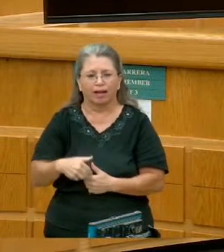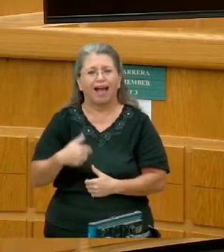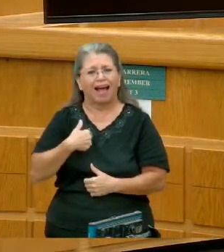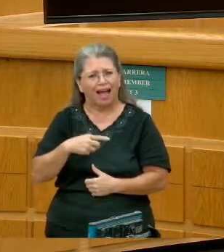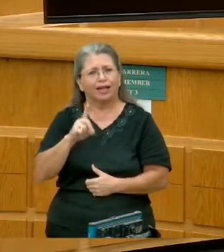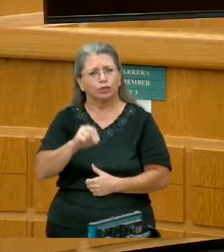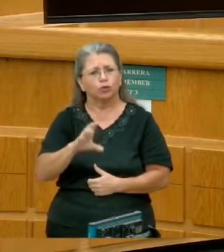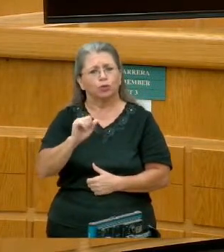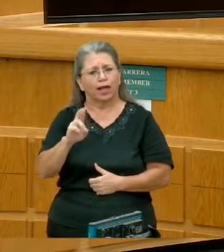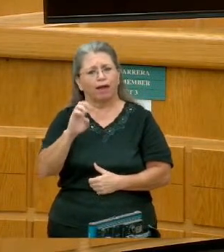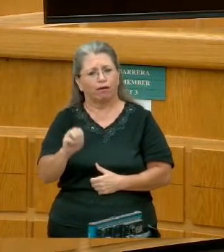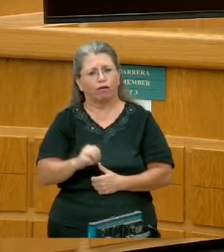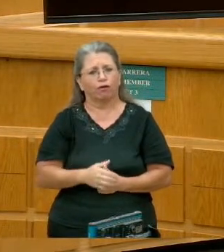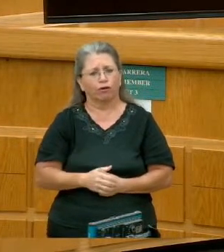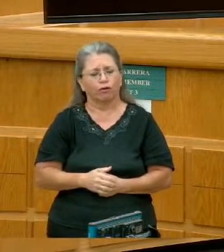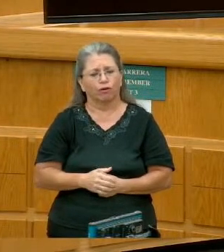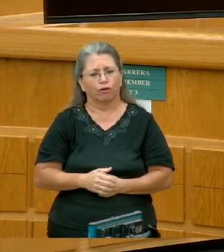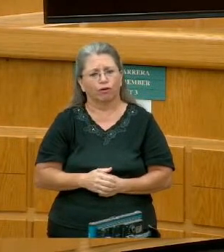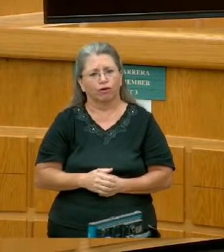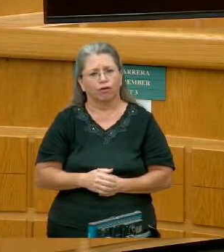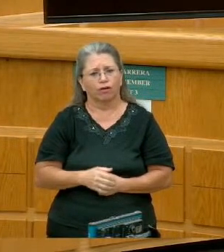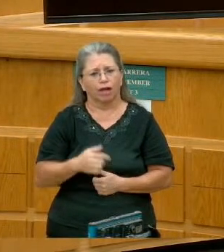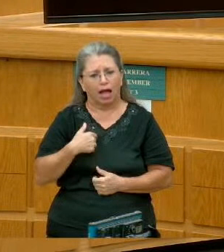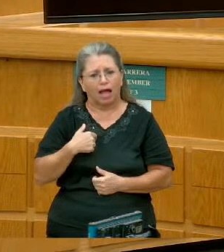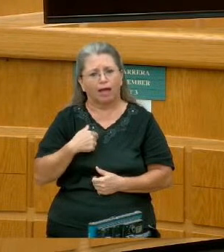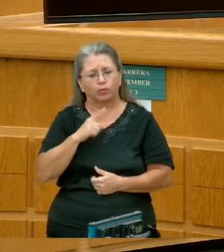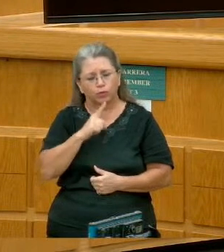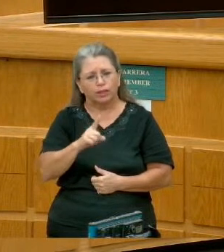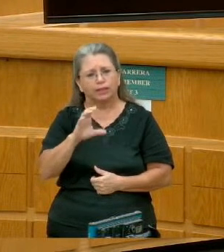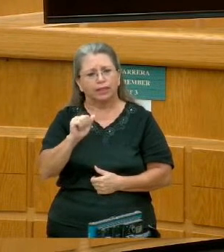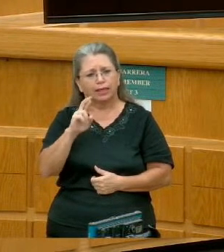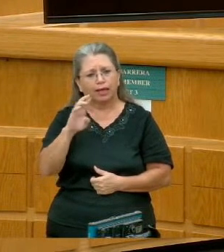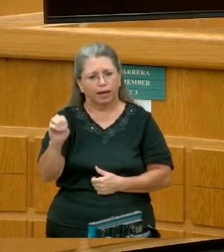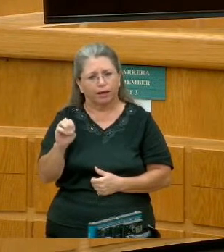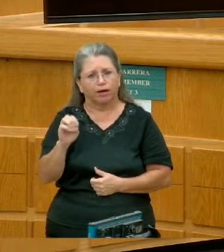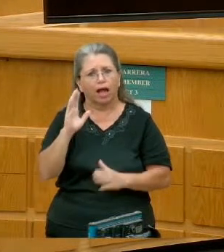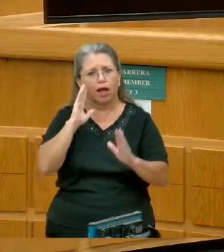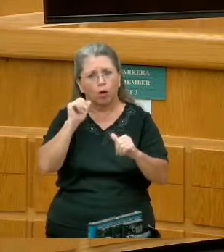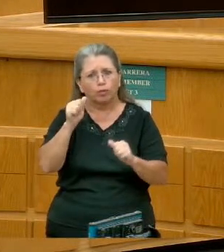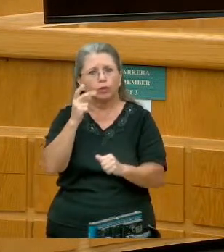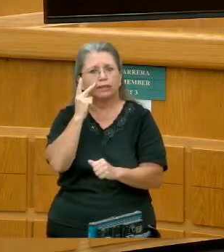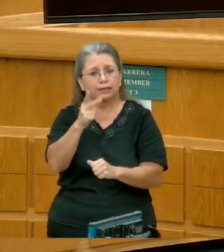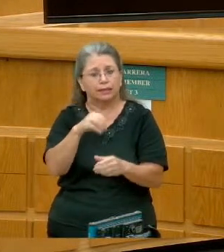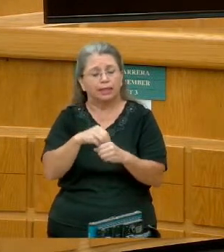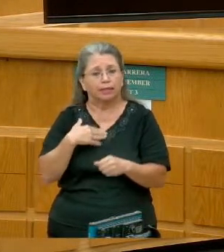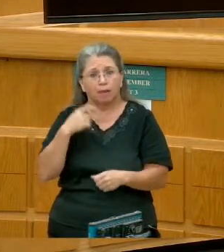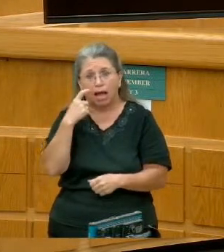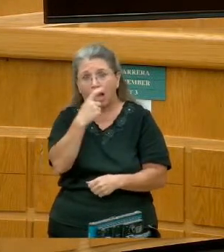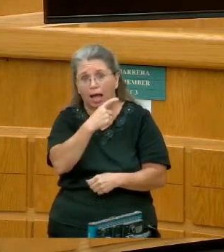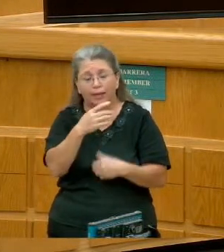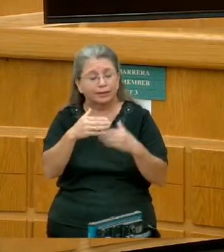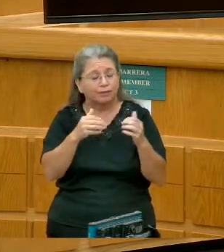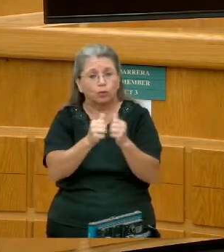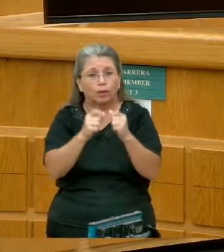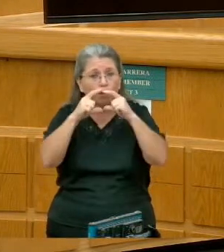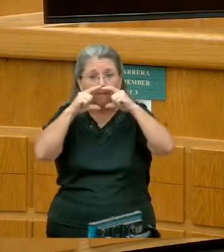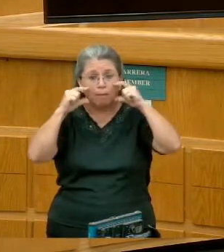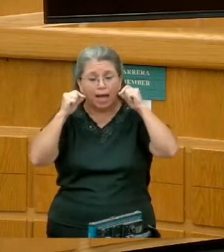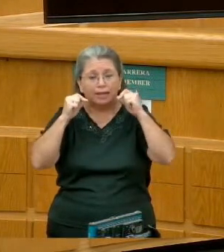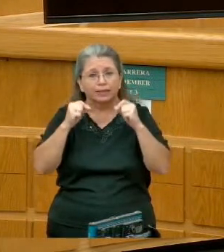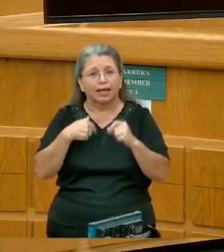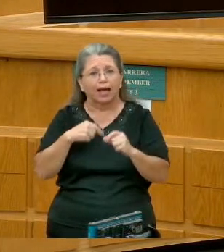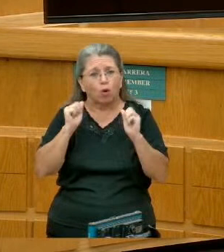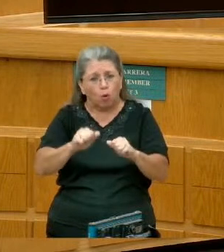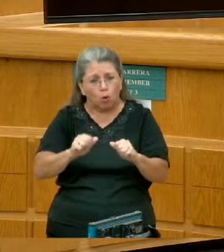care. I really do. I hope you can see it in my eyes, even with this mask on, how much